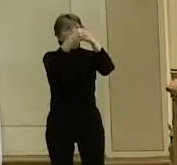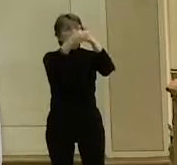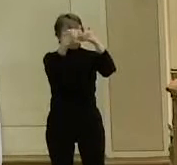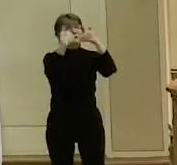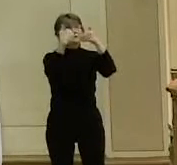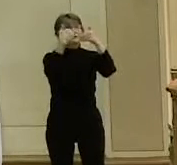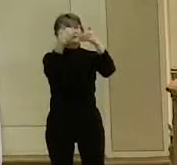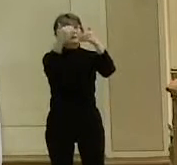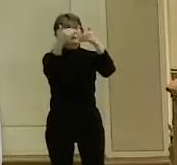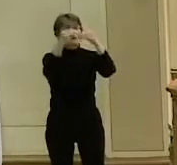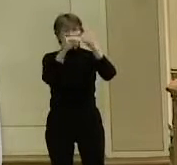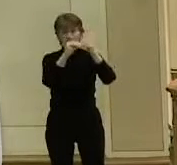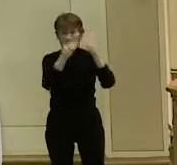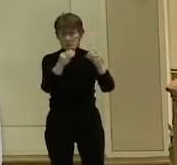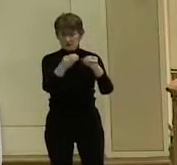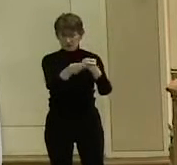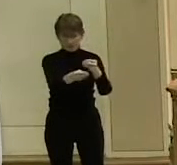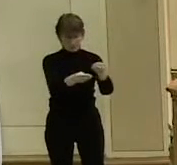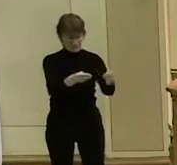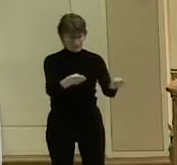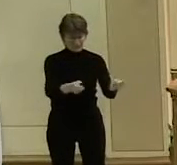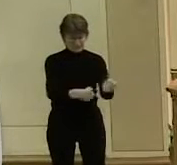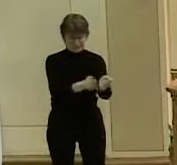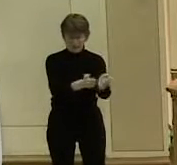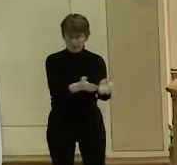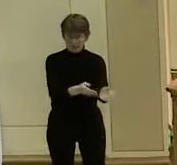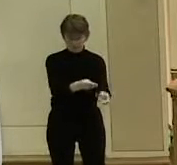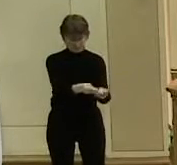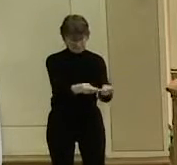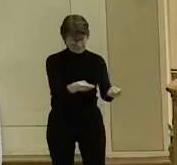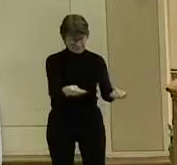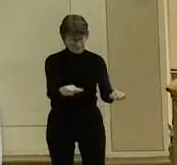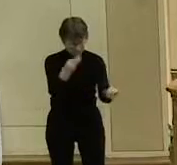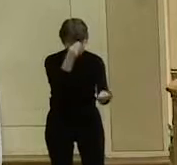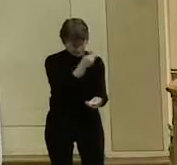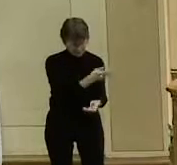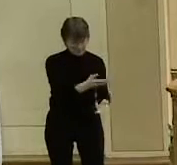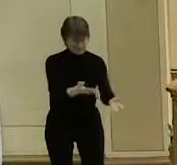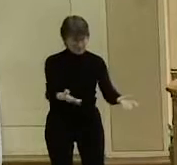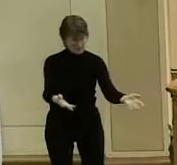to his disciples, saying,